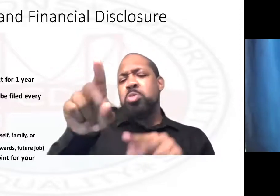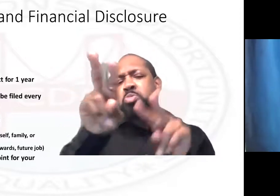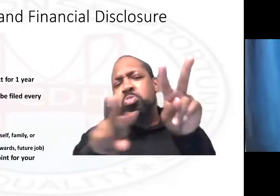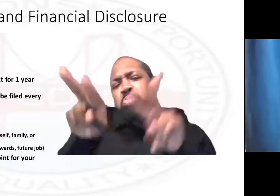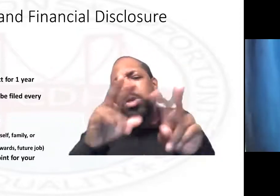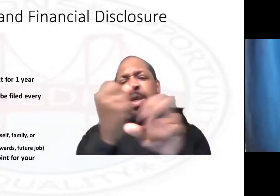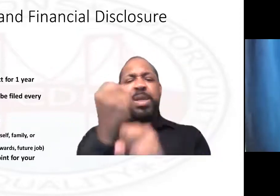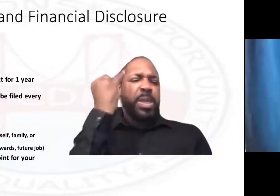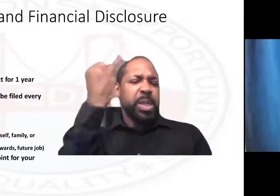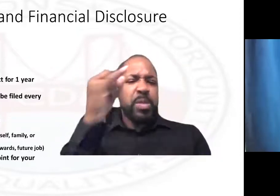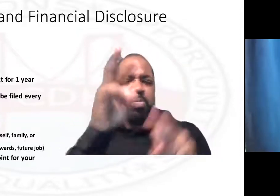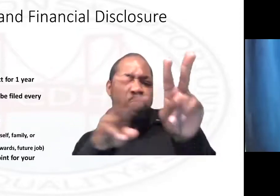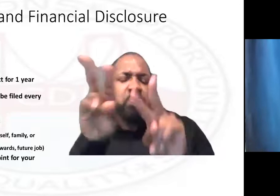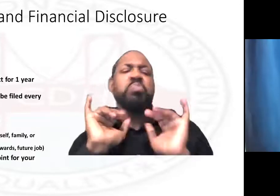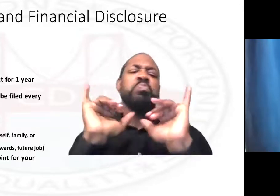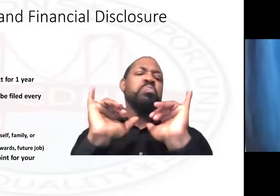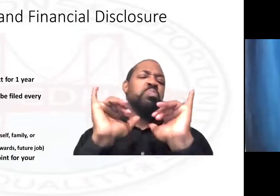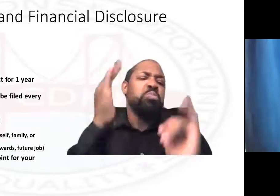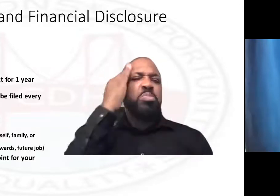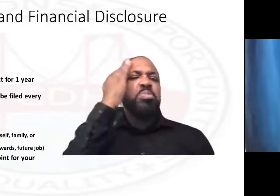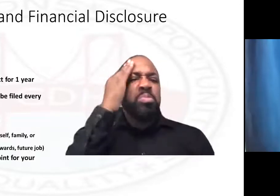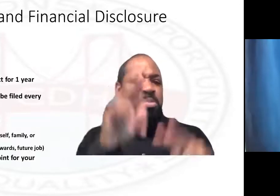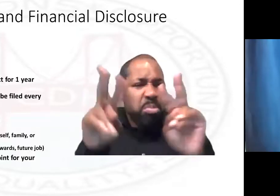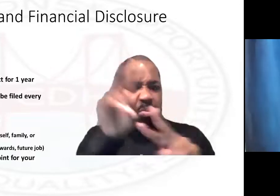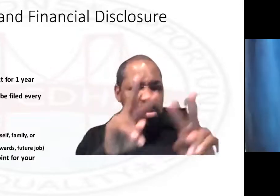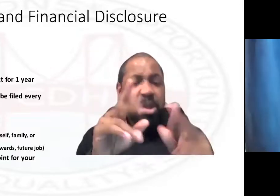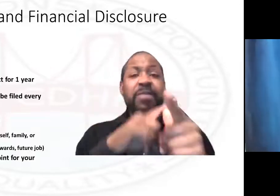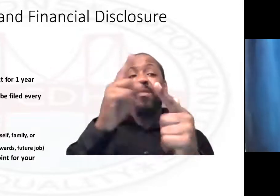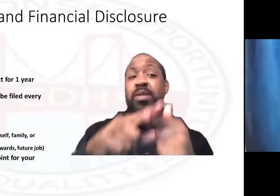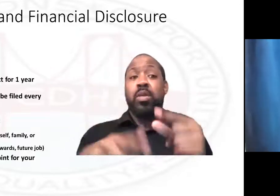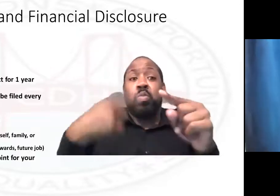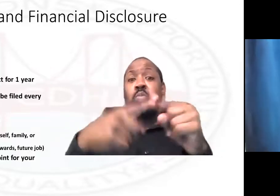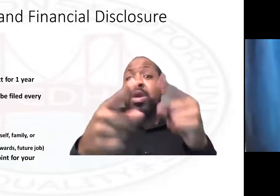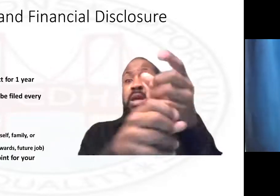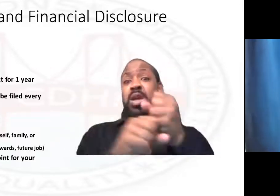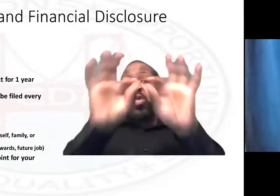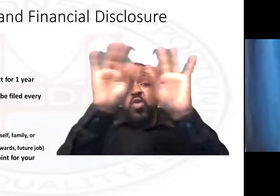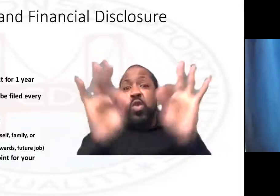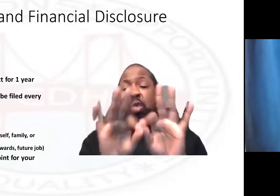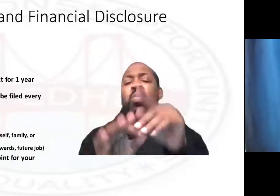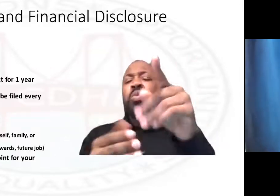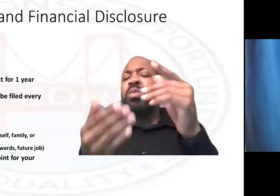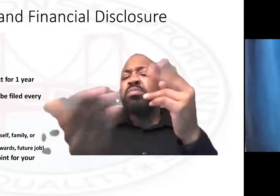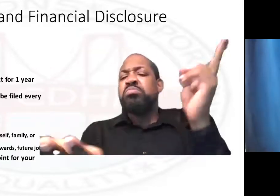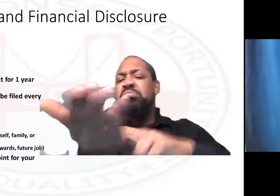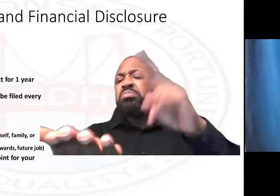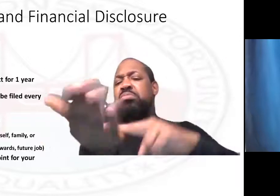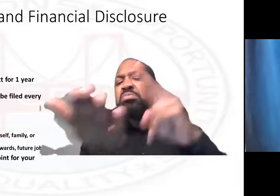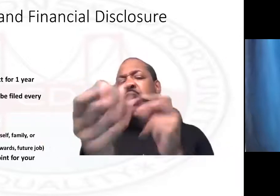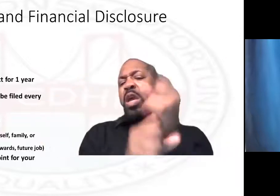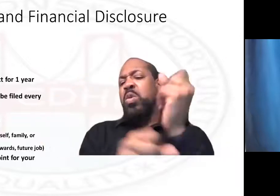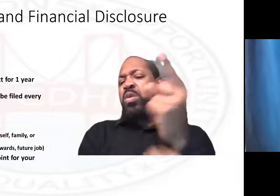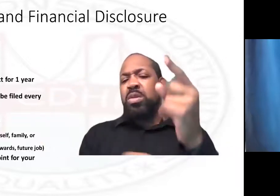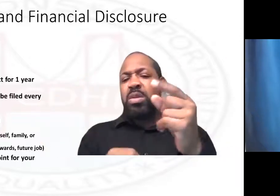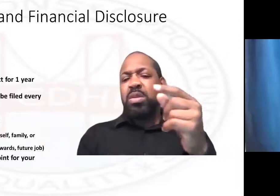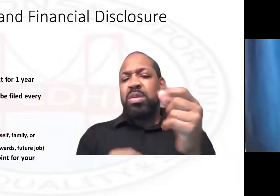Rhode Island ethics PowerPoint for your training as well, so you can look over that. And once you've received